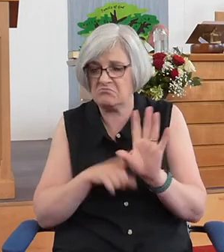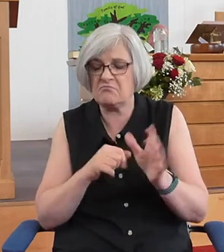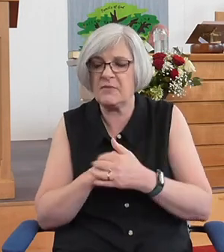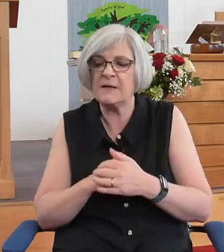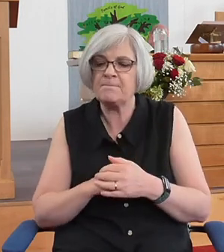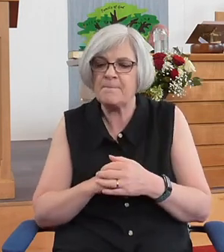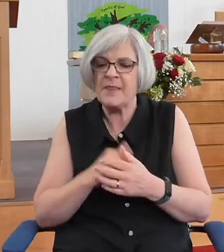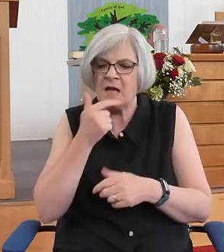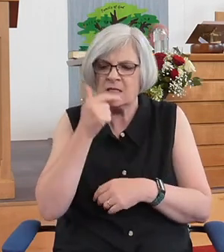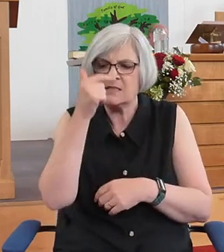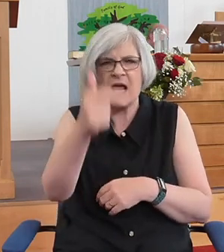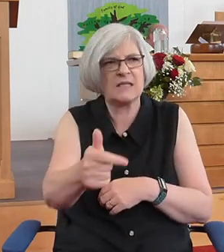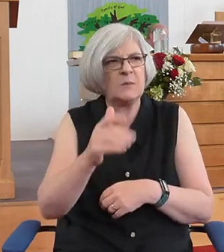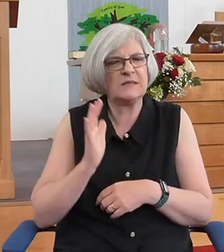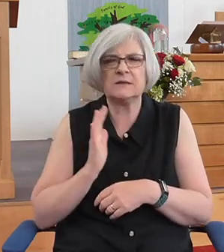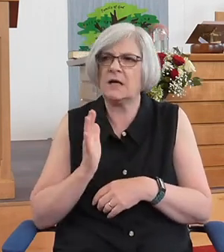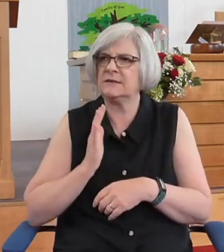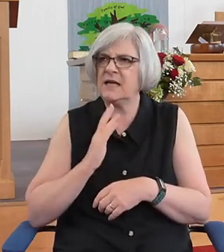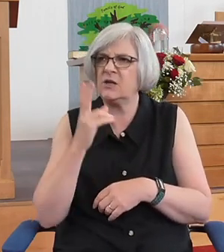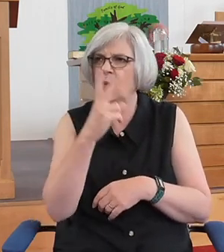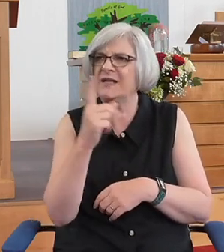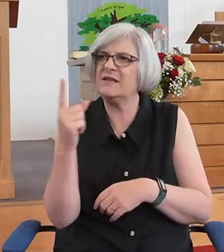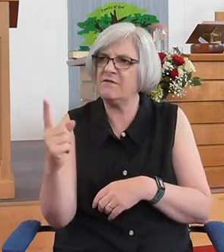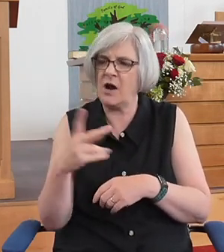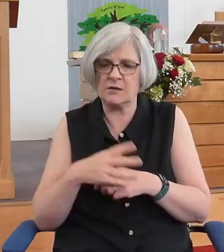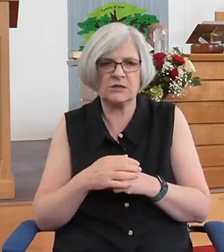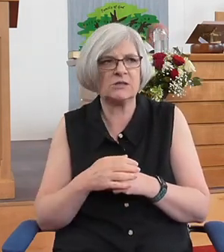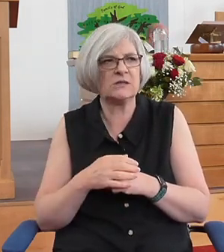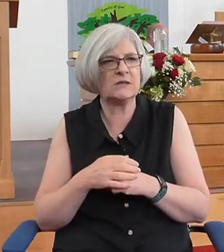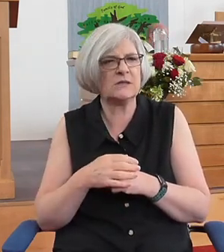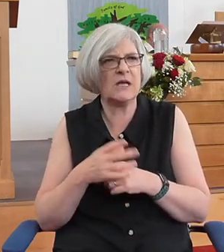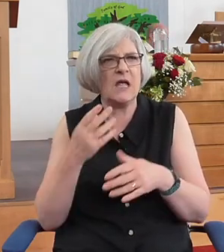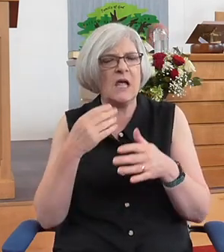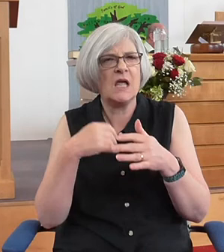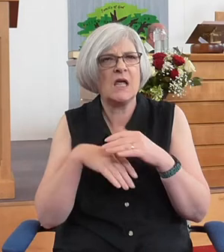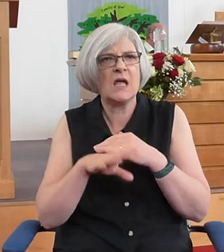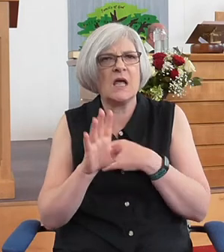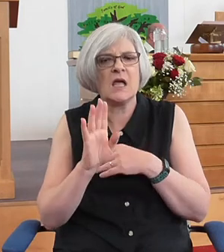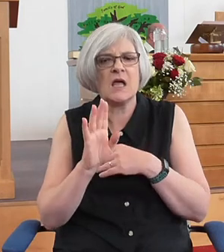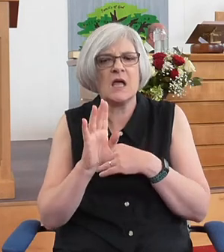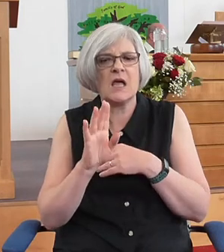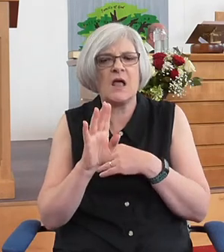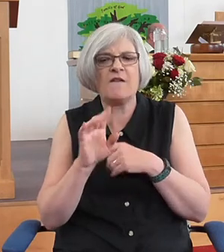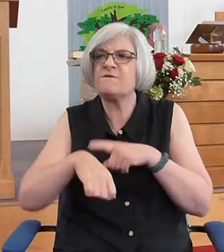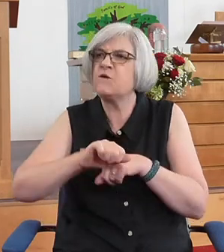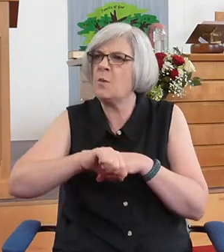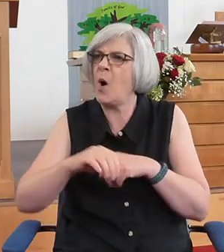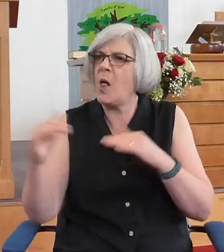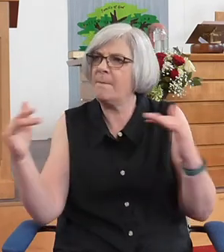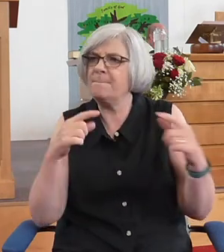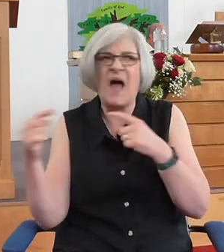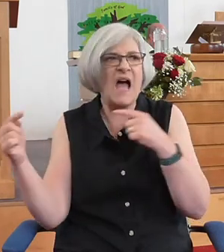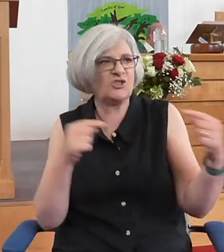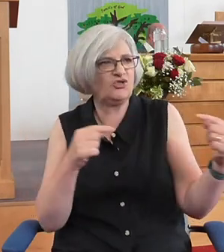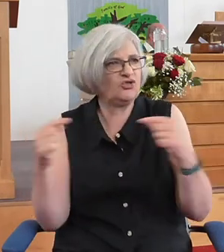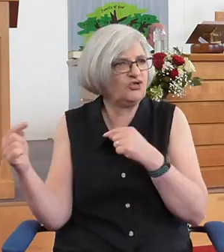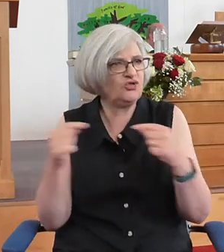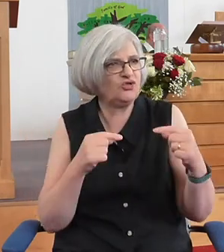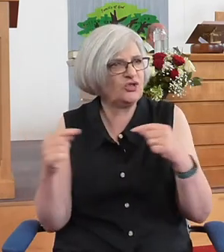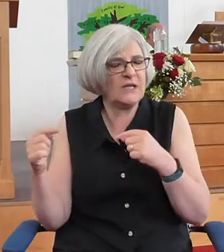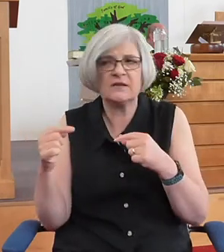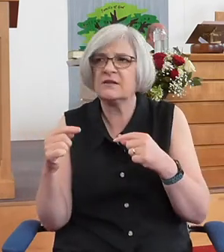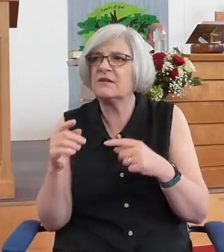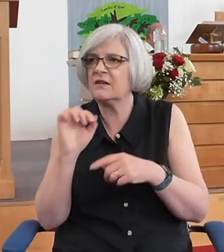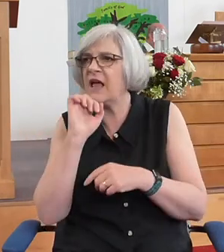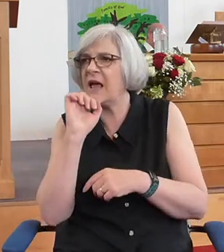Next Sunday, which is the 21st, is the inter-church football match, and Claremont has a wee team